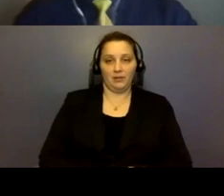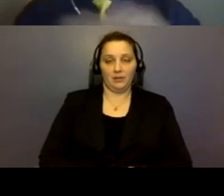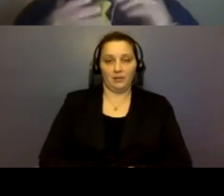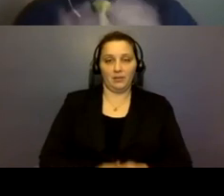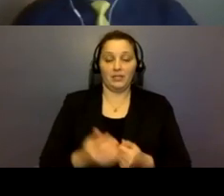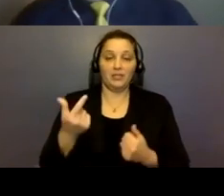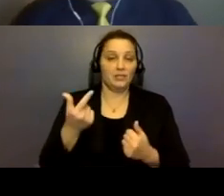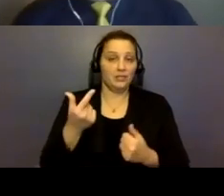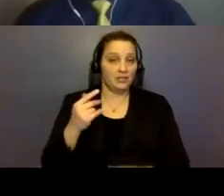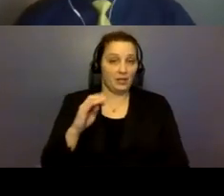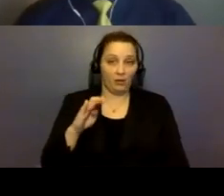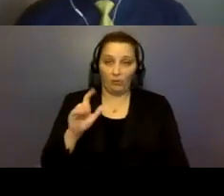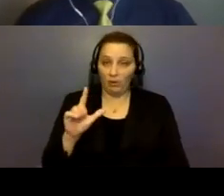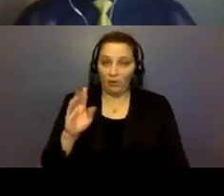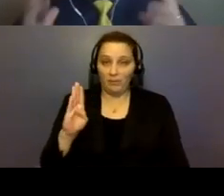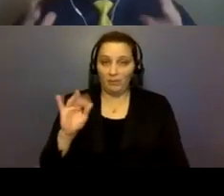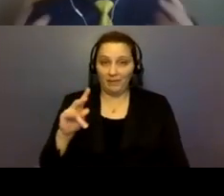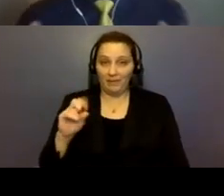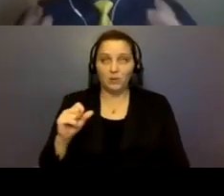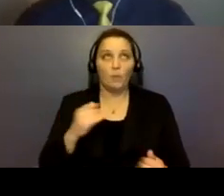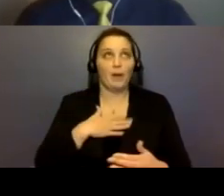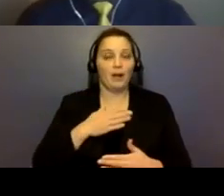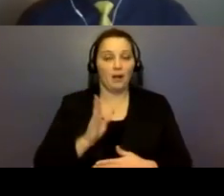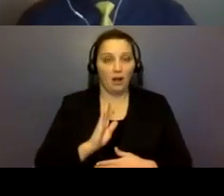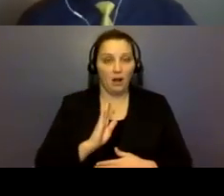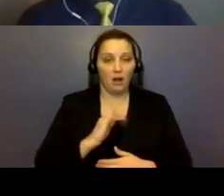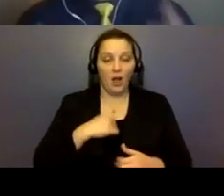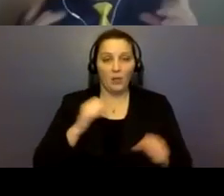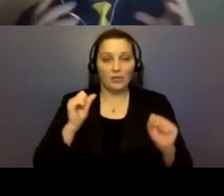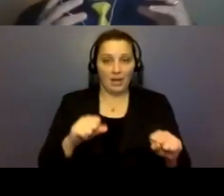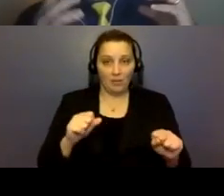General Bivens, oh my God, I was able